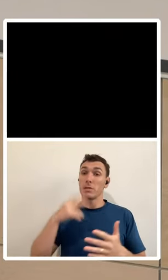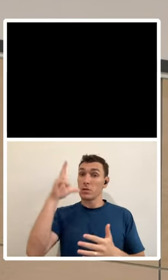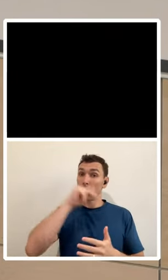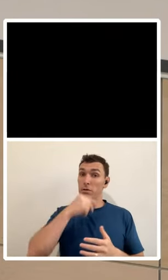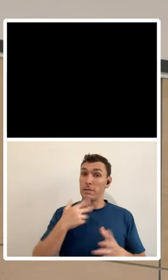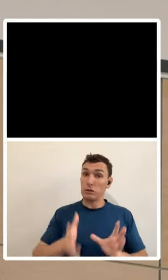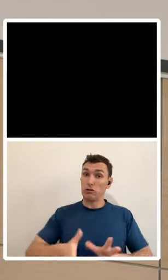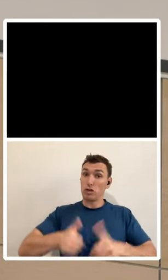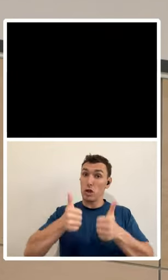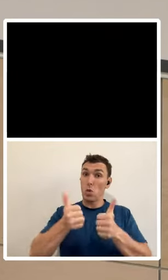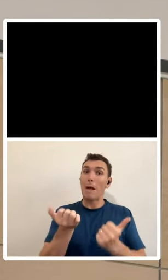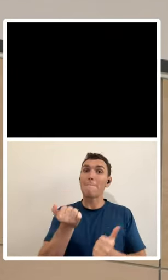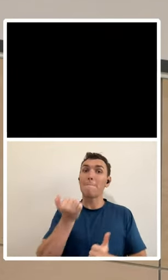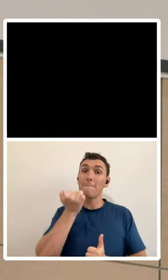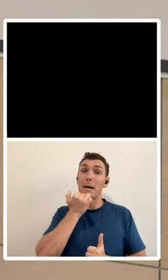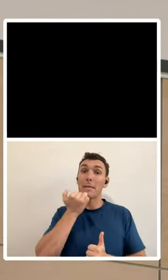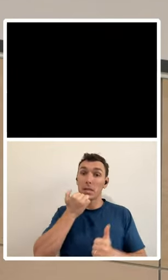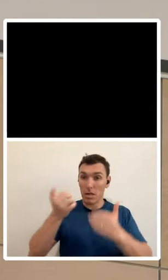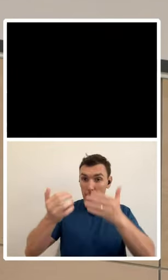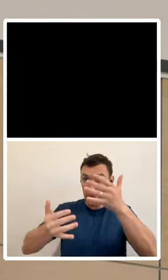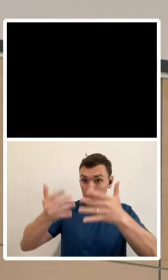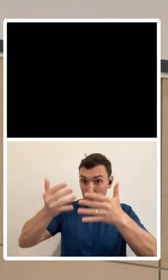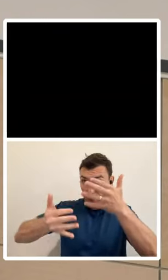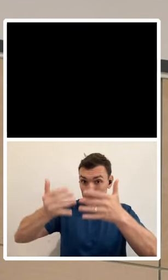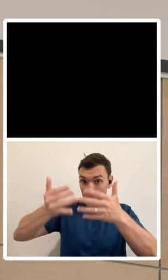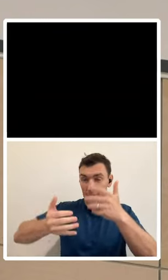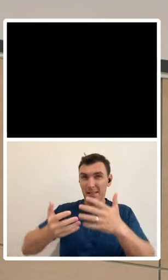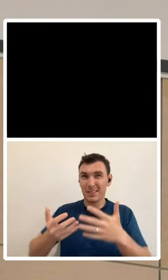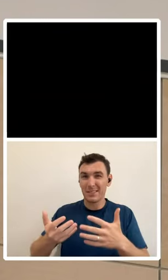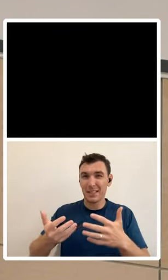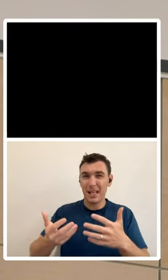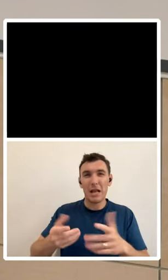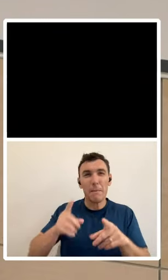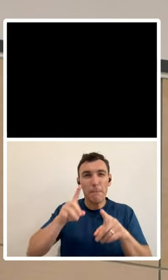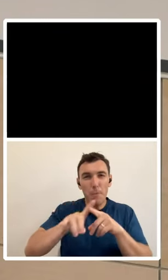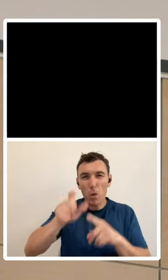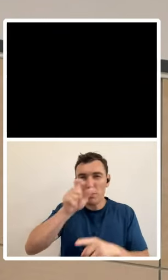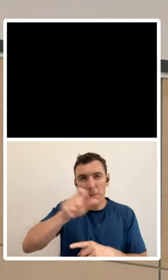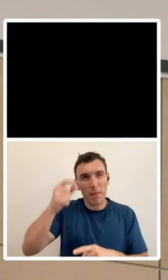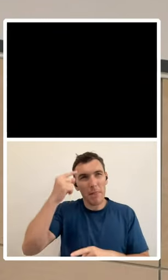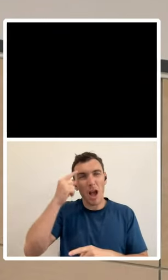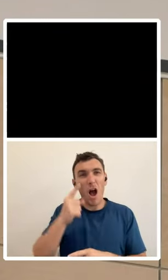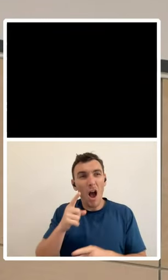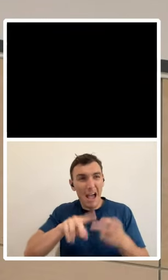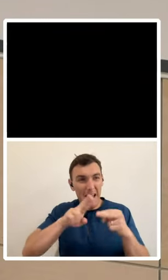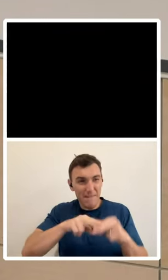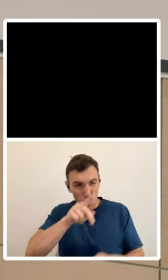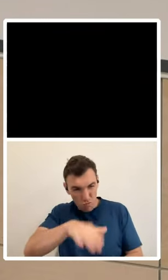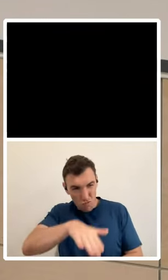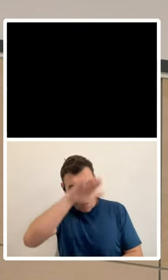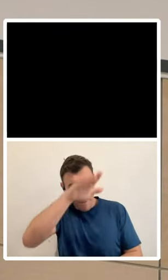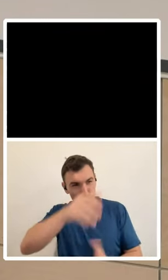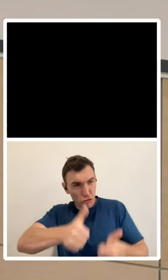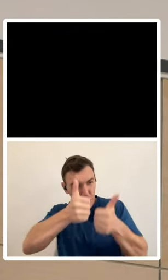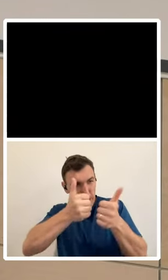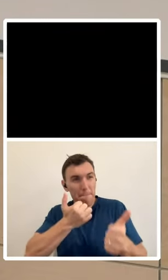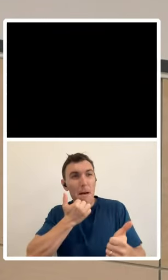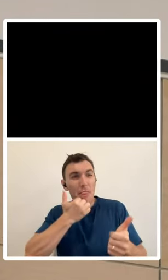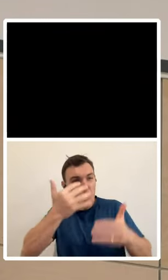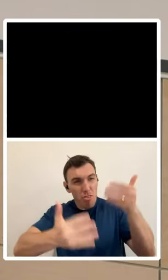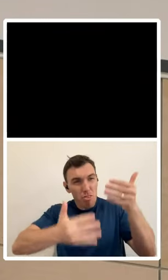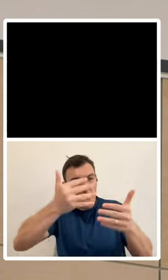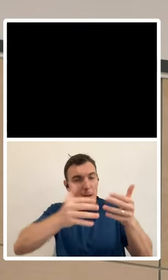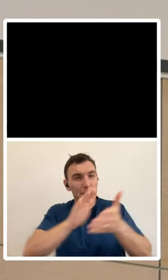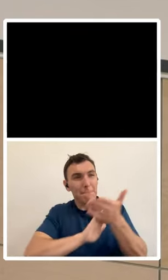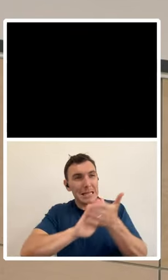East London good at maths, you were going to go work in the city. You don't really know what that means. But we saw the skyscrapers grow up when I was, the first one probably